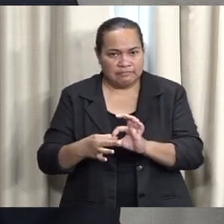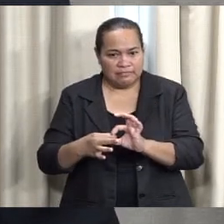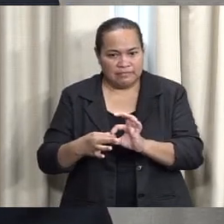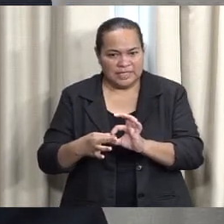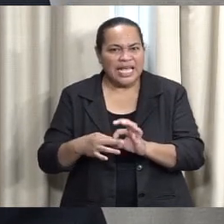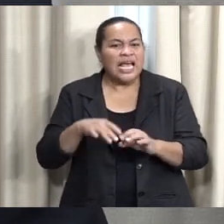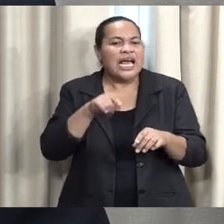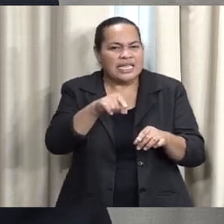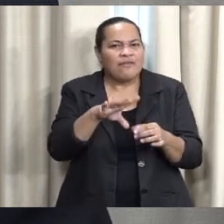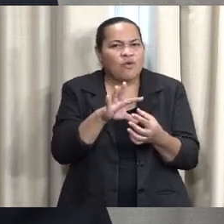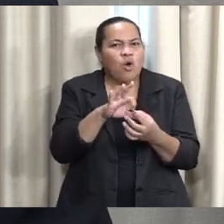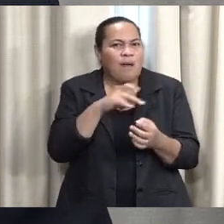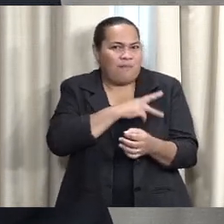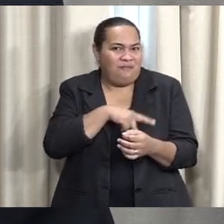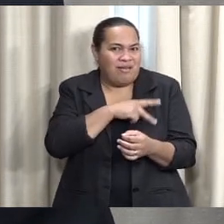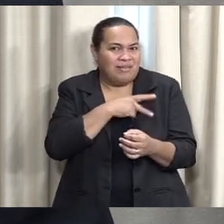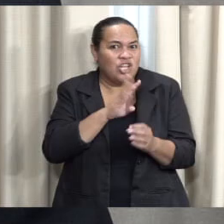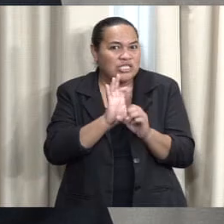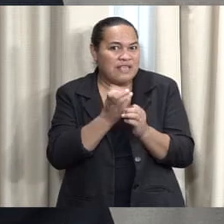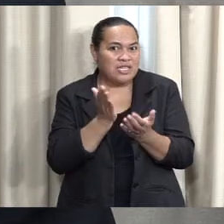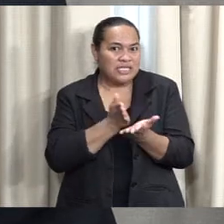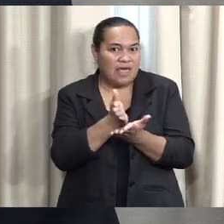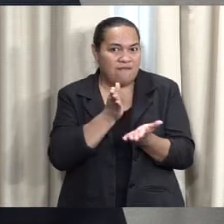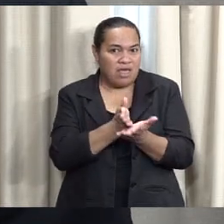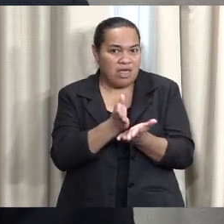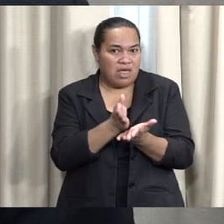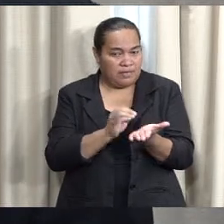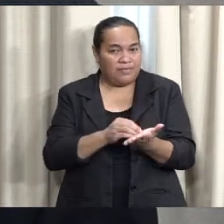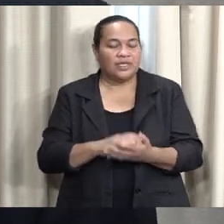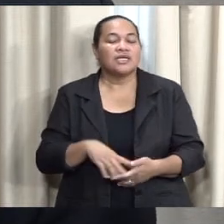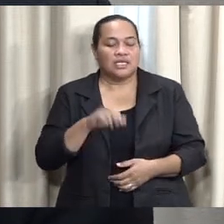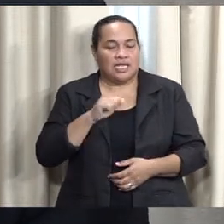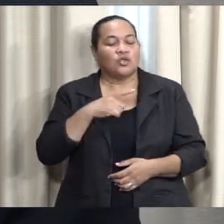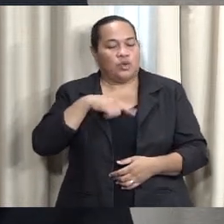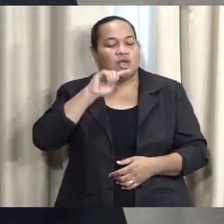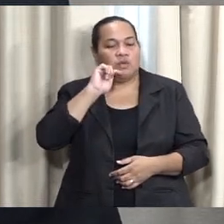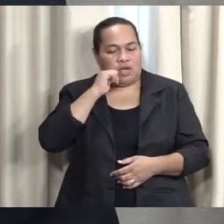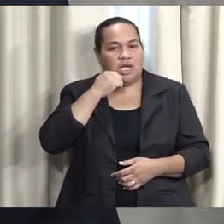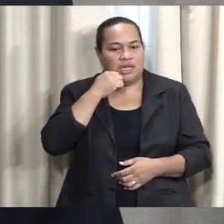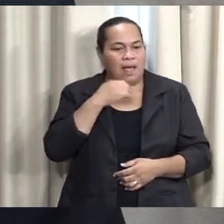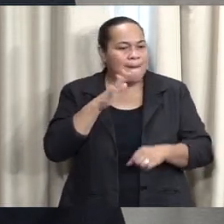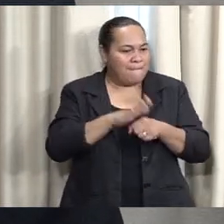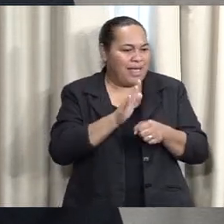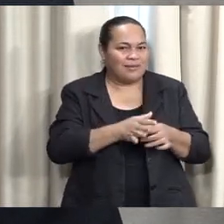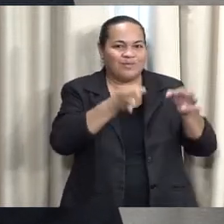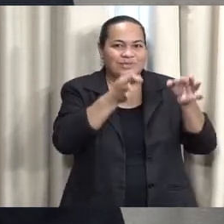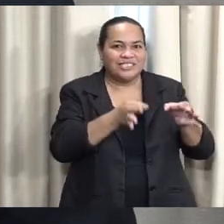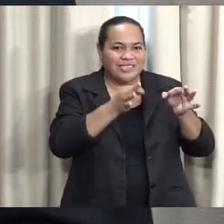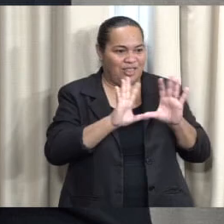career civil servant. So that is something that we will have to probably make a cabinet decision on in terms